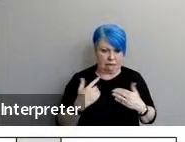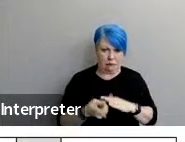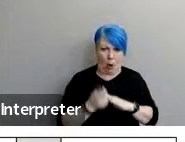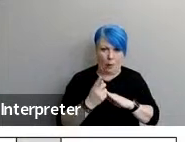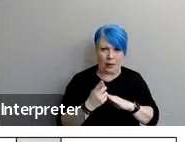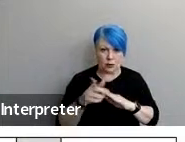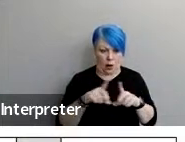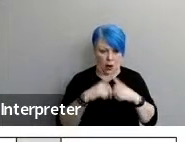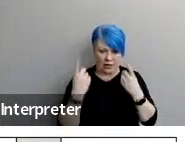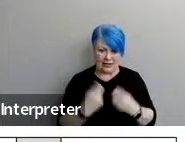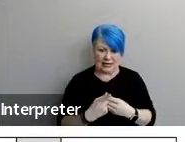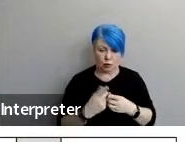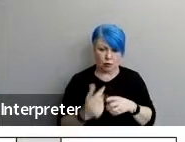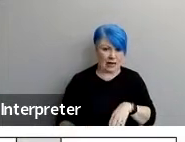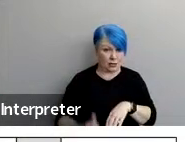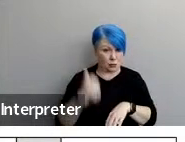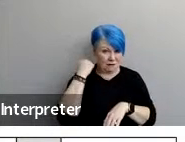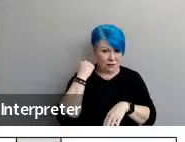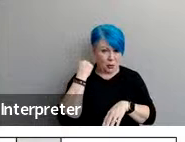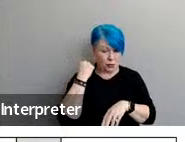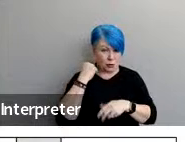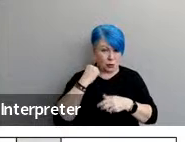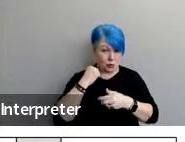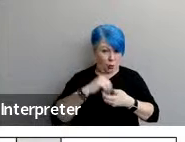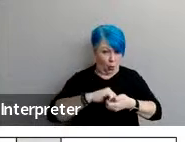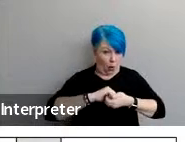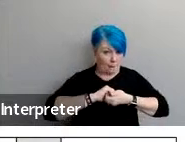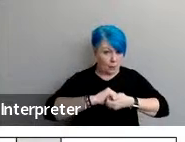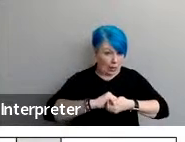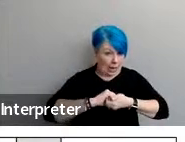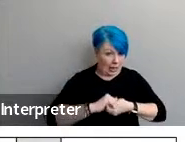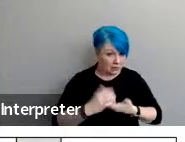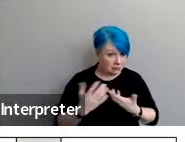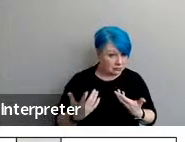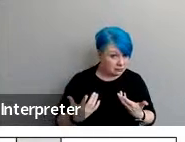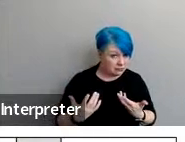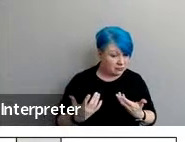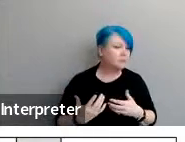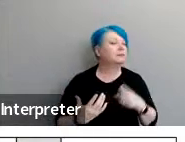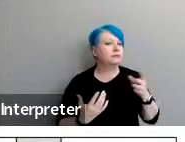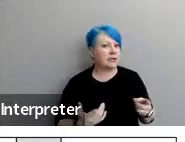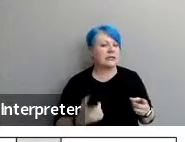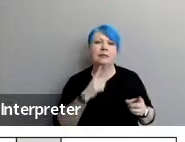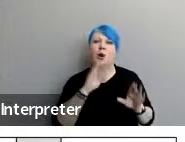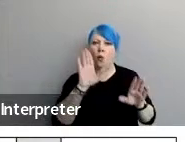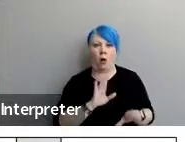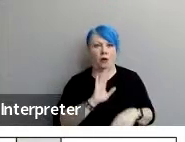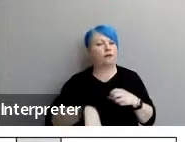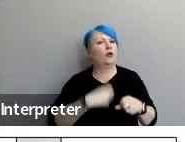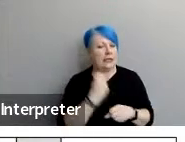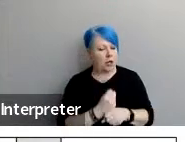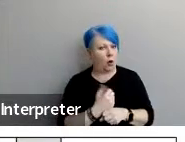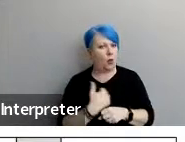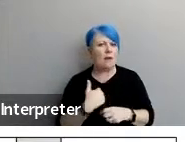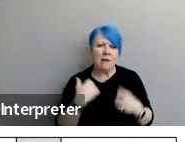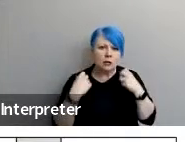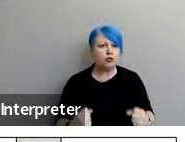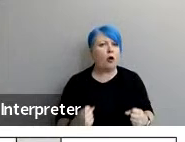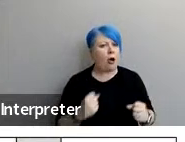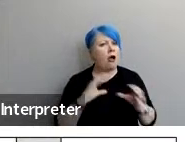cooperate. This has been a great year. I would say year one and year two in this role, we had some very strong